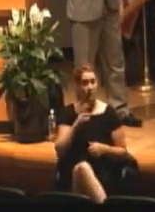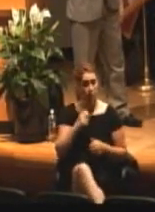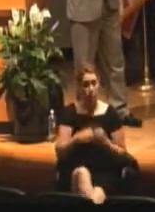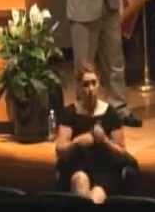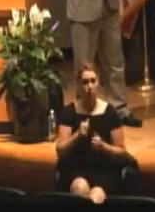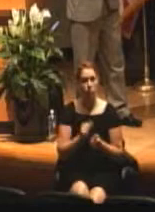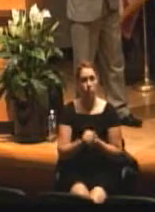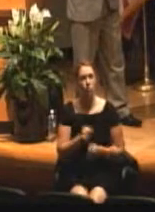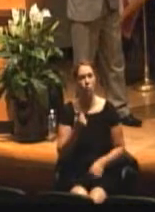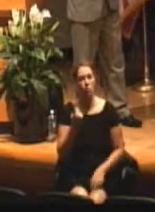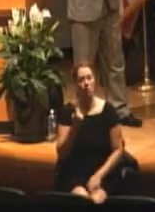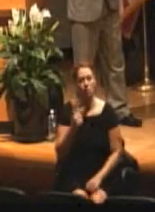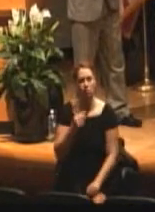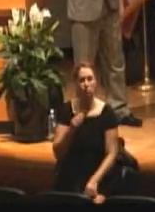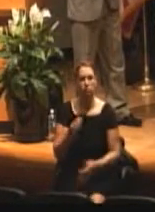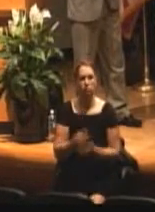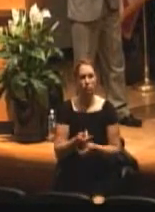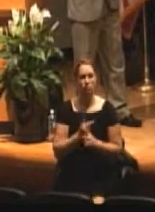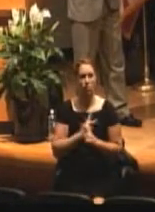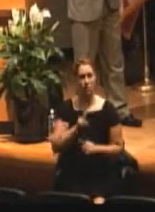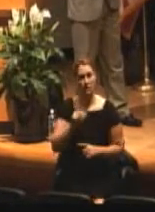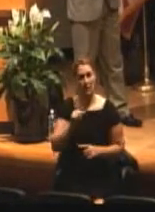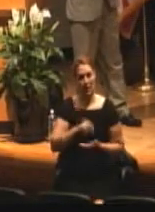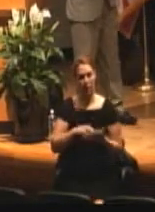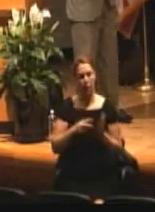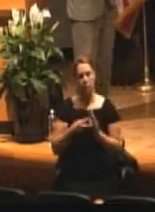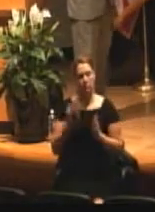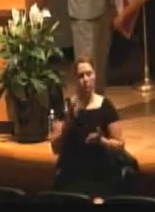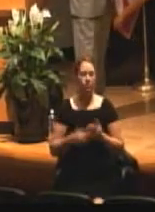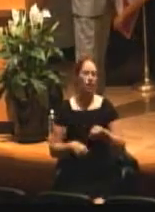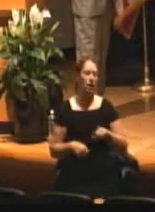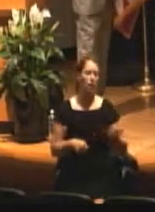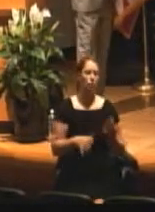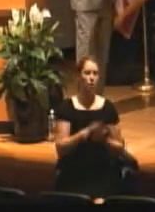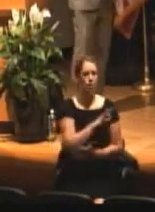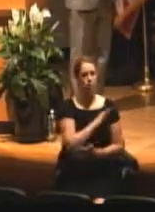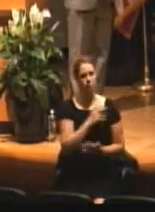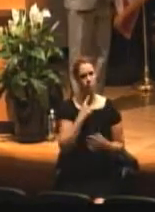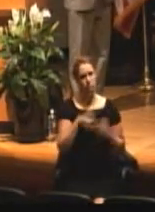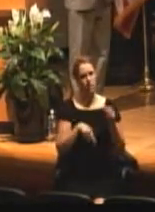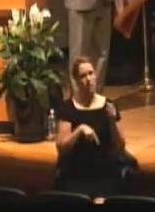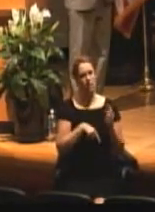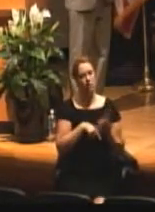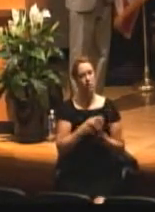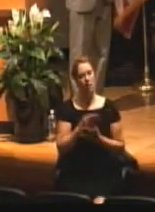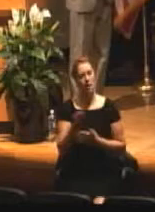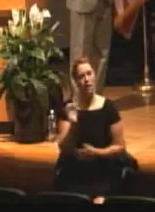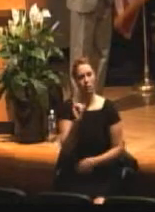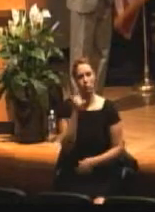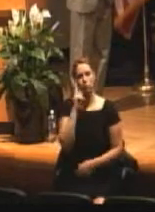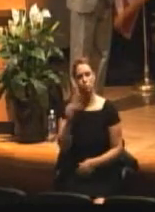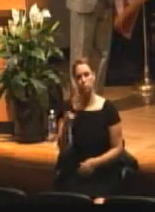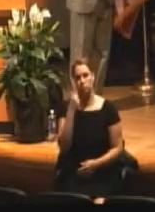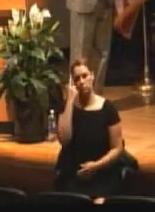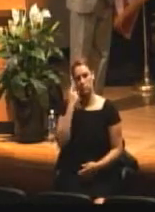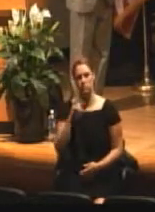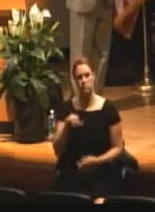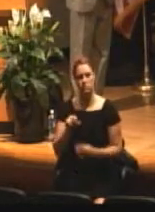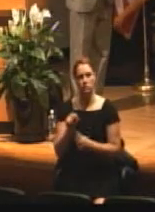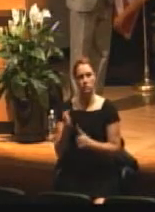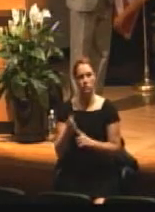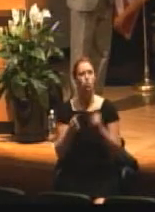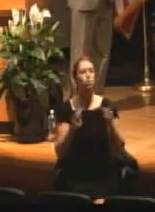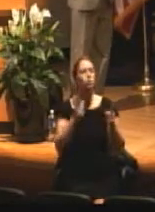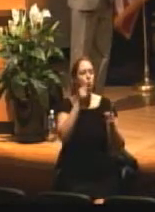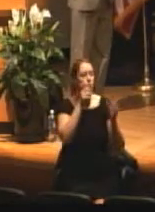an issue for other options as well. Typically, if it's not meeting it, it's just because of a condition. Like there might be a, it might be. Who determines that?